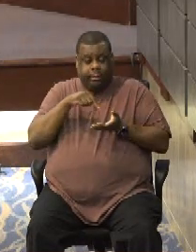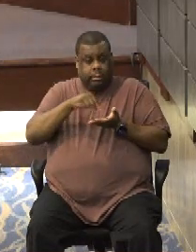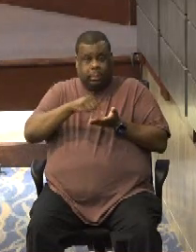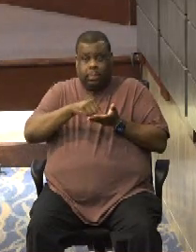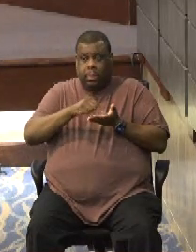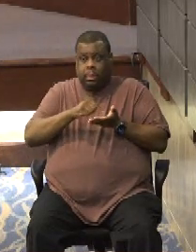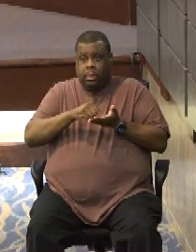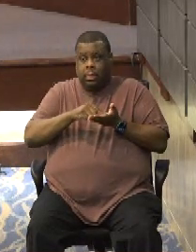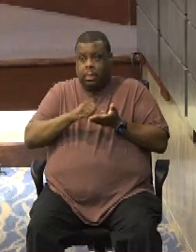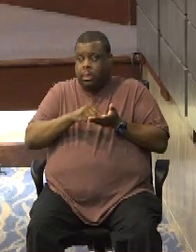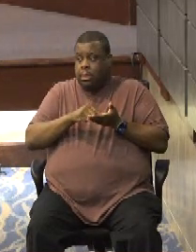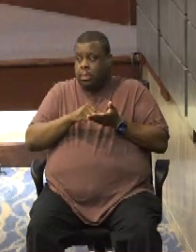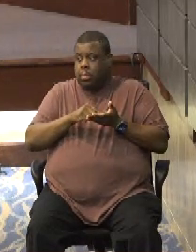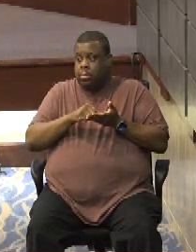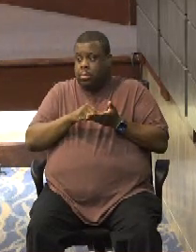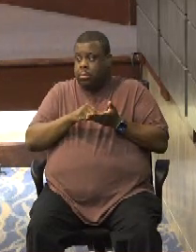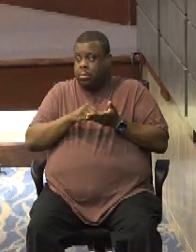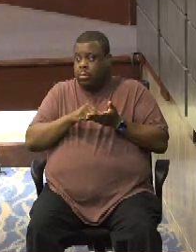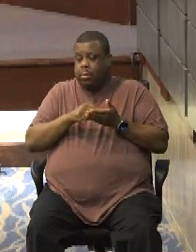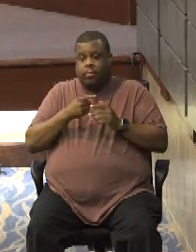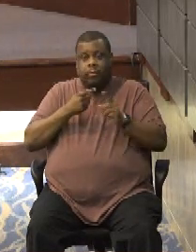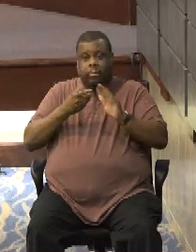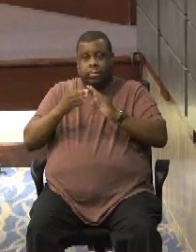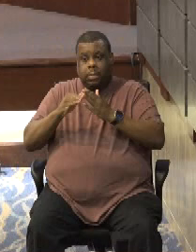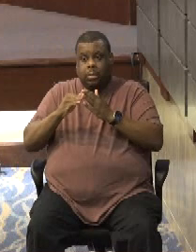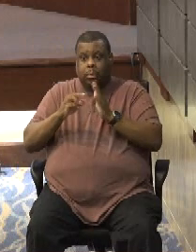a proper certificate of occupancy from the City of Waco.